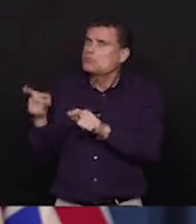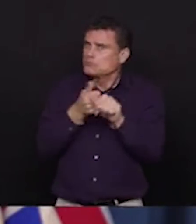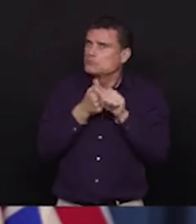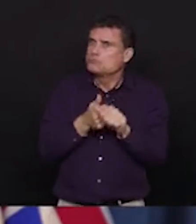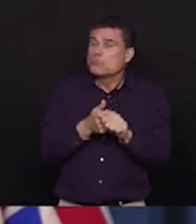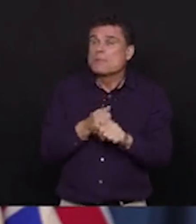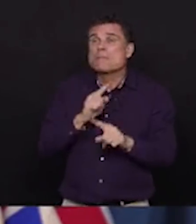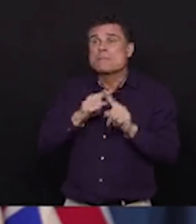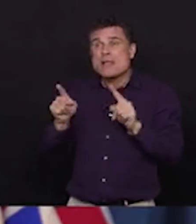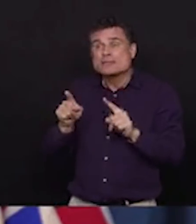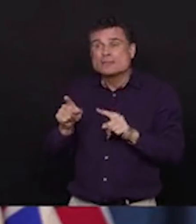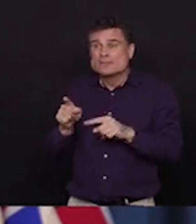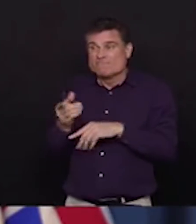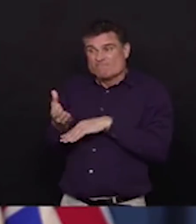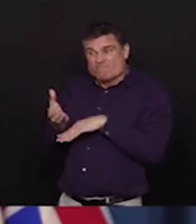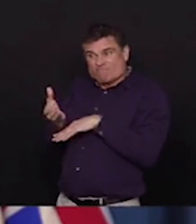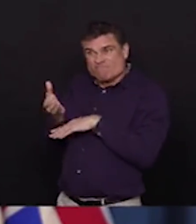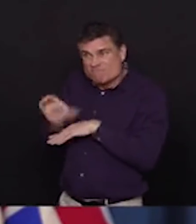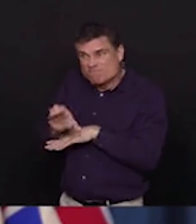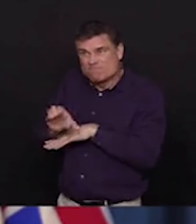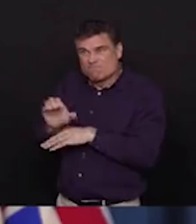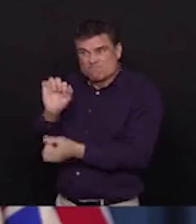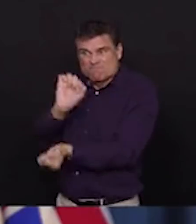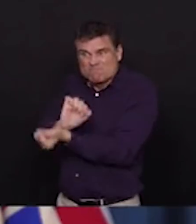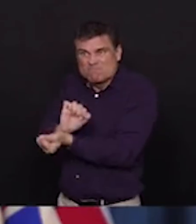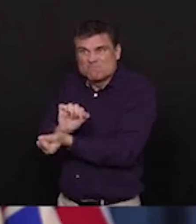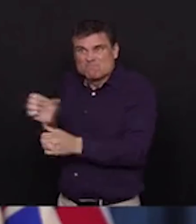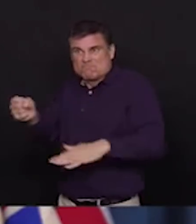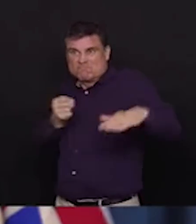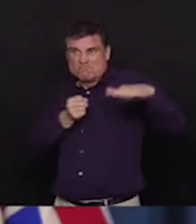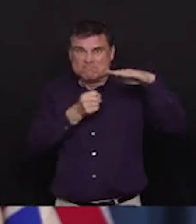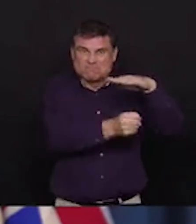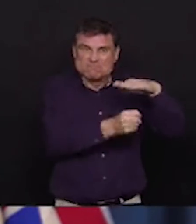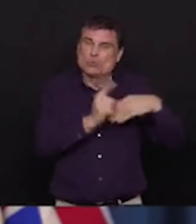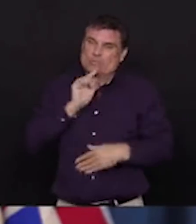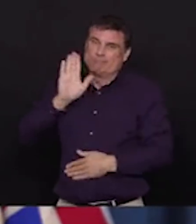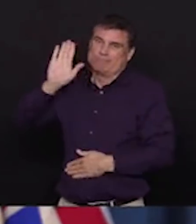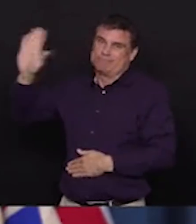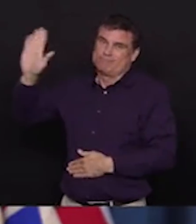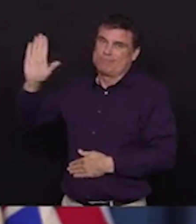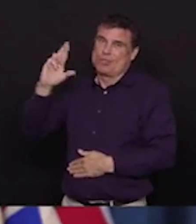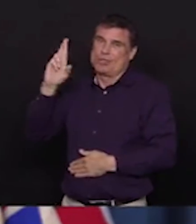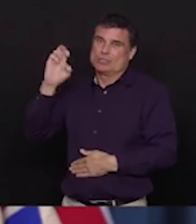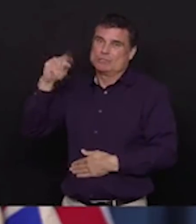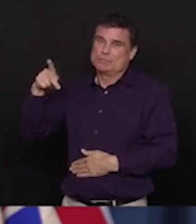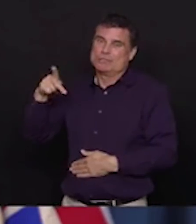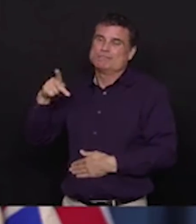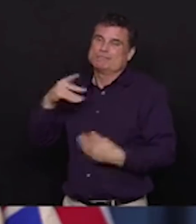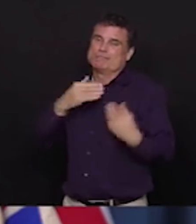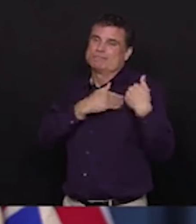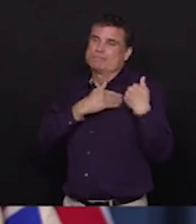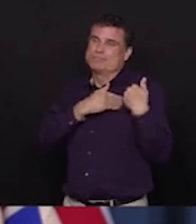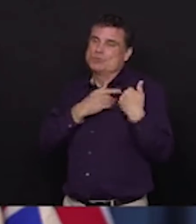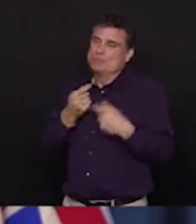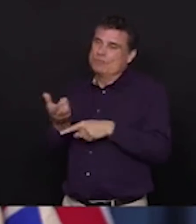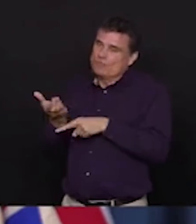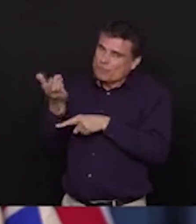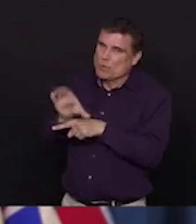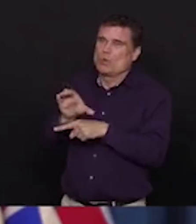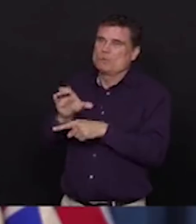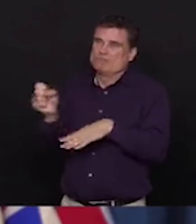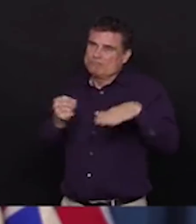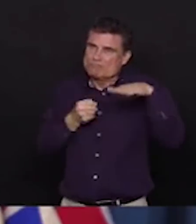federal quarantine service. So yes, it's complicated, and operationalizing it is not a simple thing. We're trying